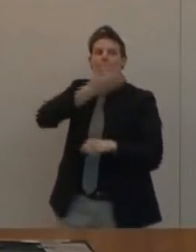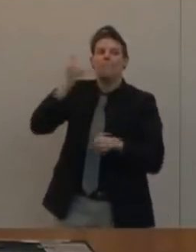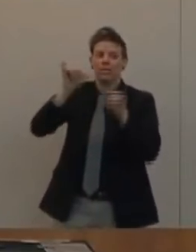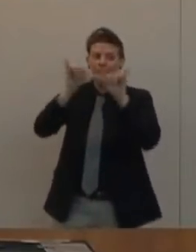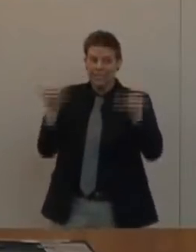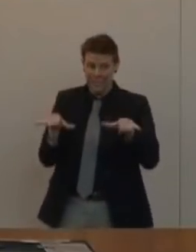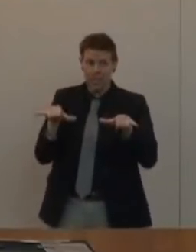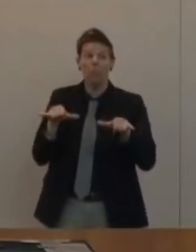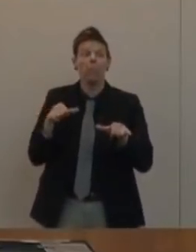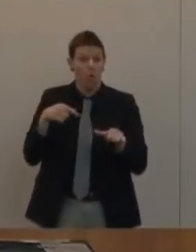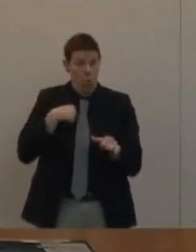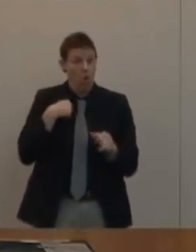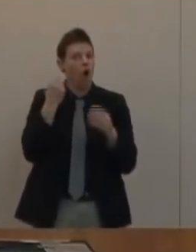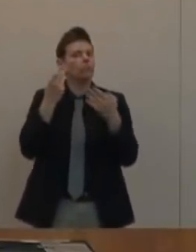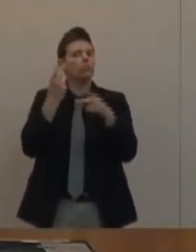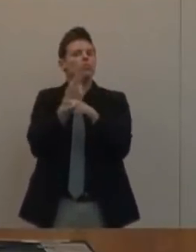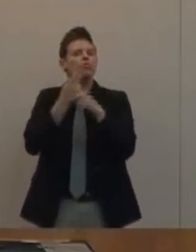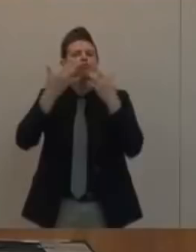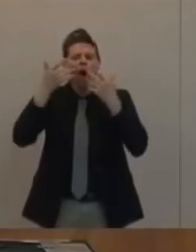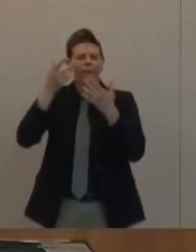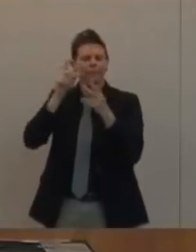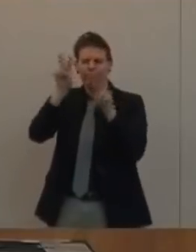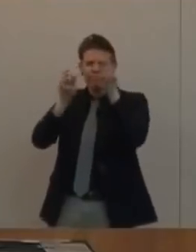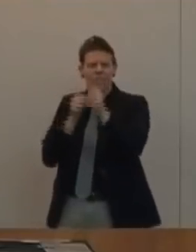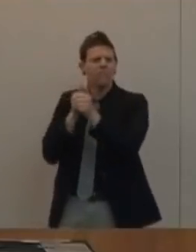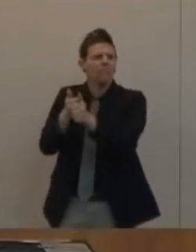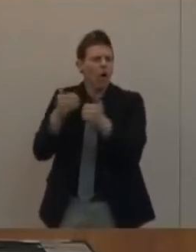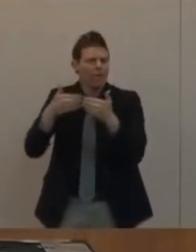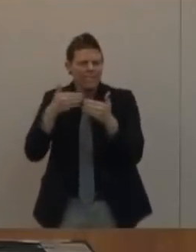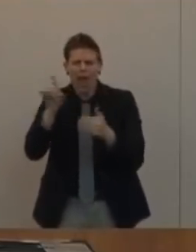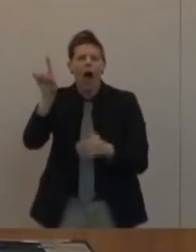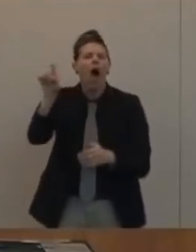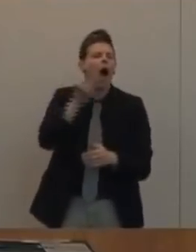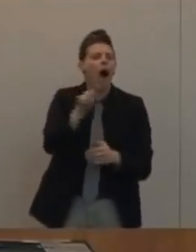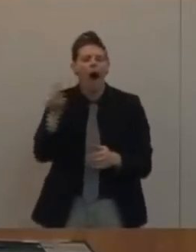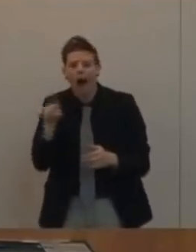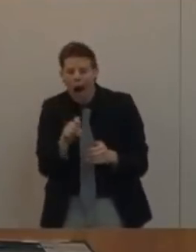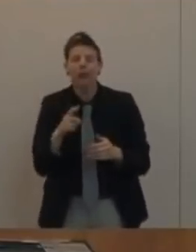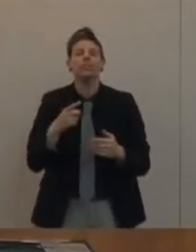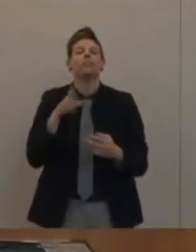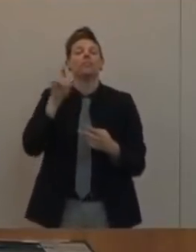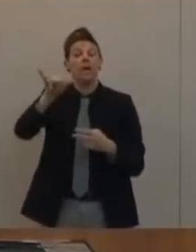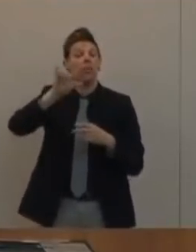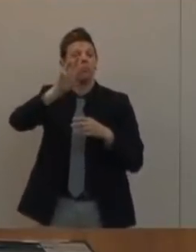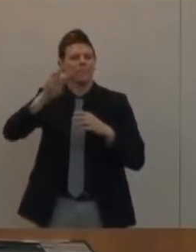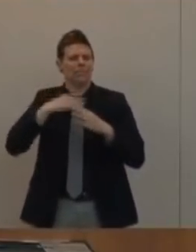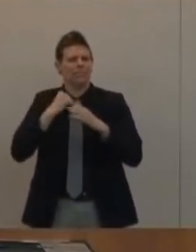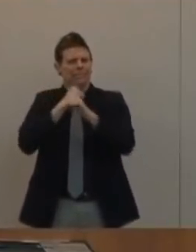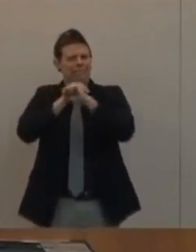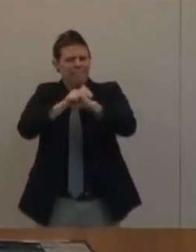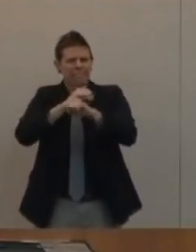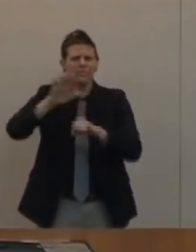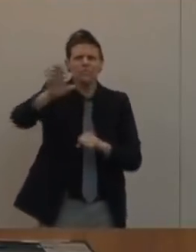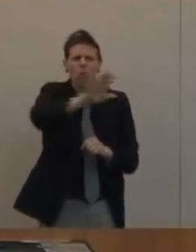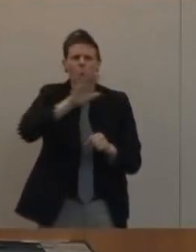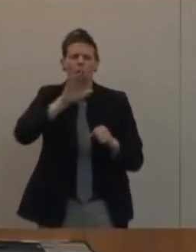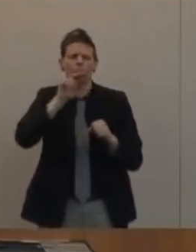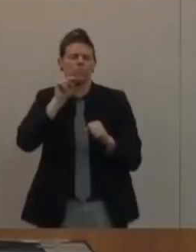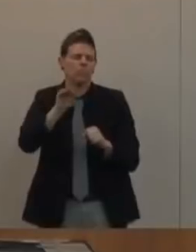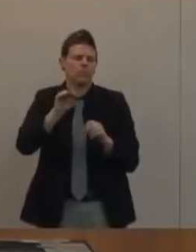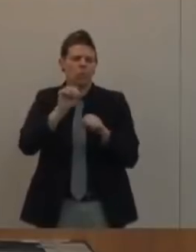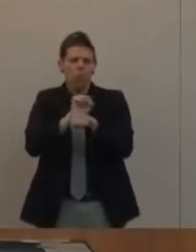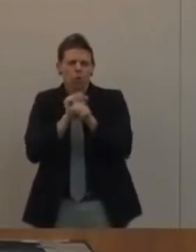user-friendly, that makes this a state that leads in terms of protecting New Mexico workers and families. And if you've